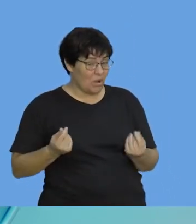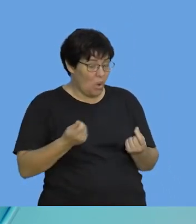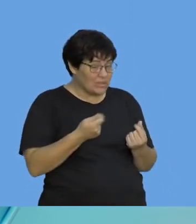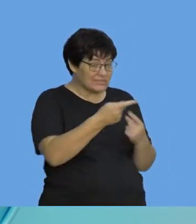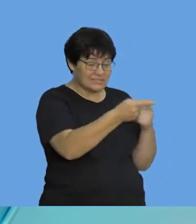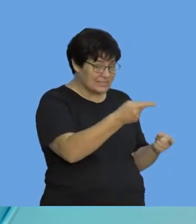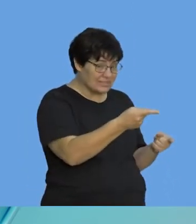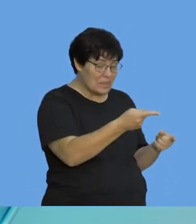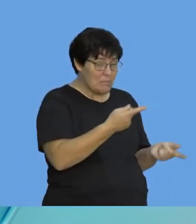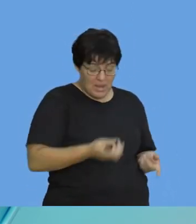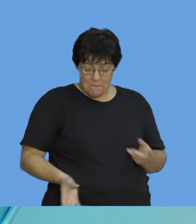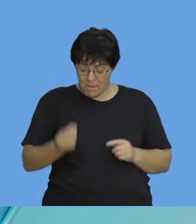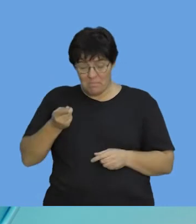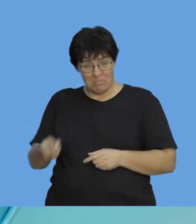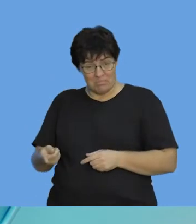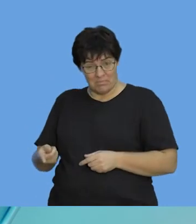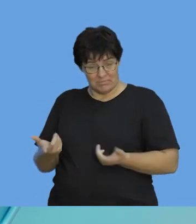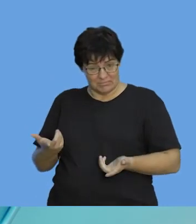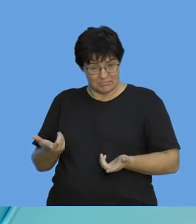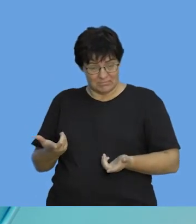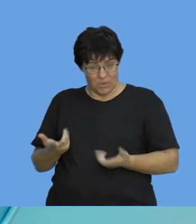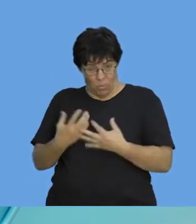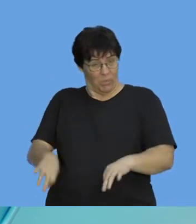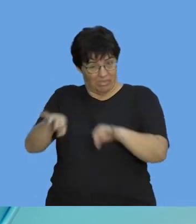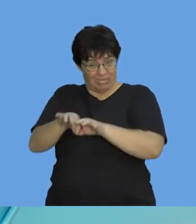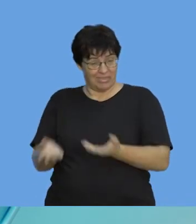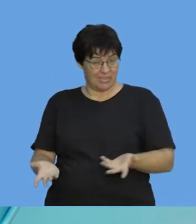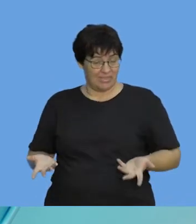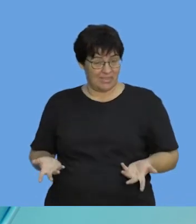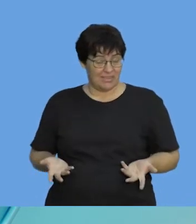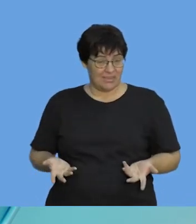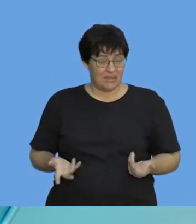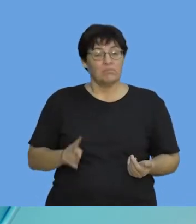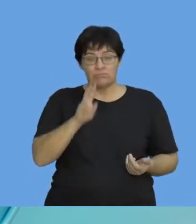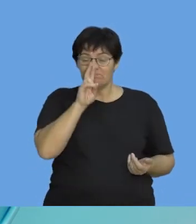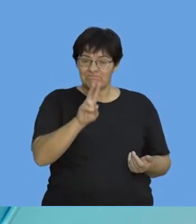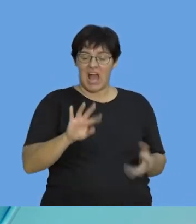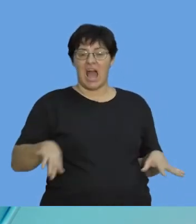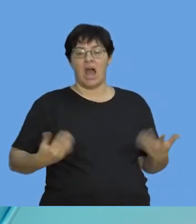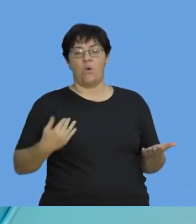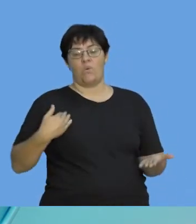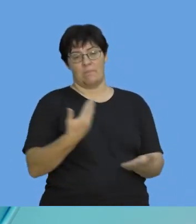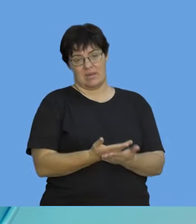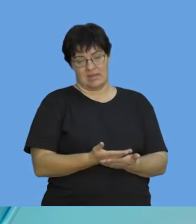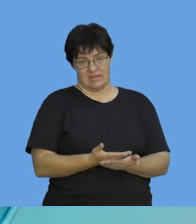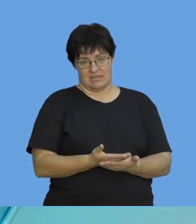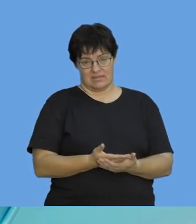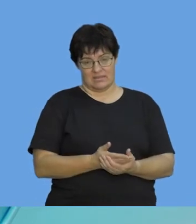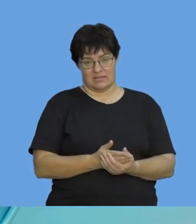it? Has also those far-reaching implications. So we need to think about that in as far as the application of,